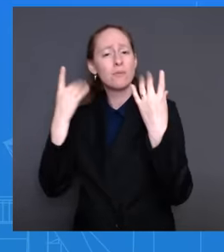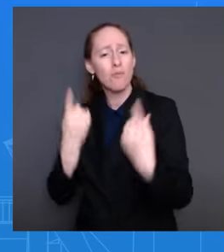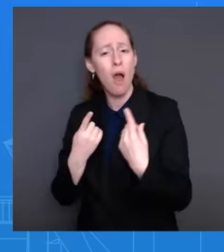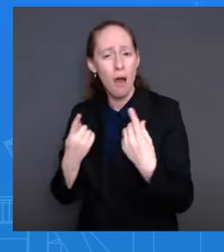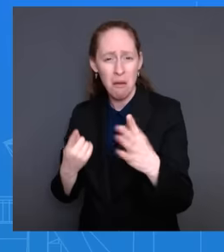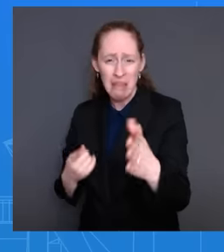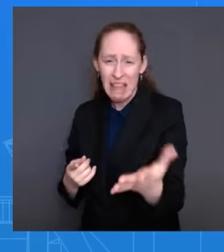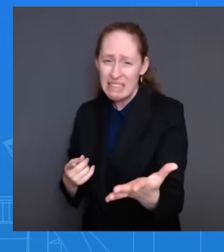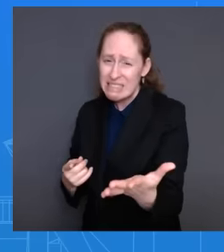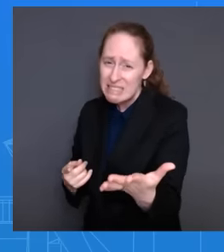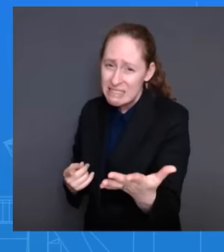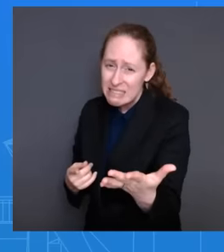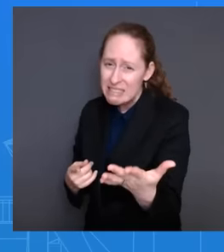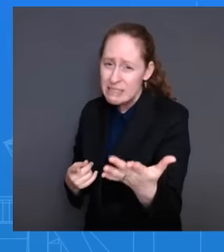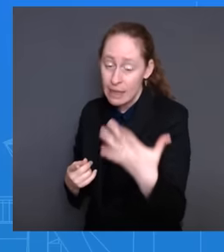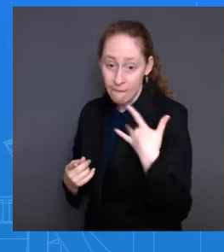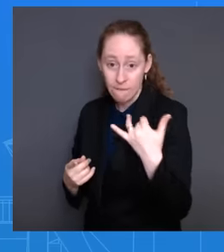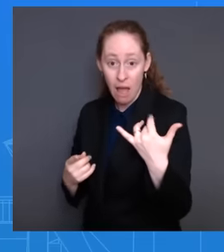high?